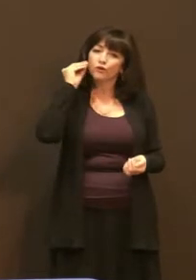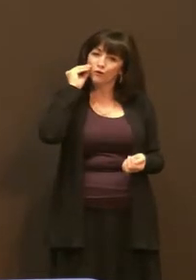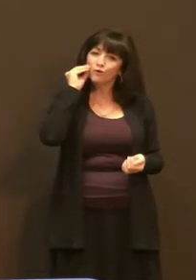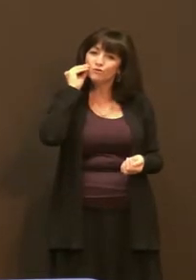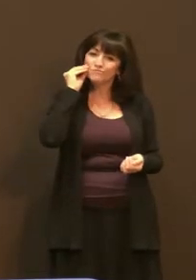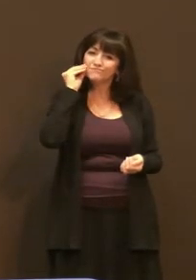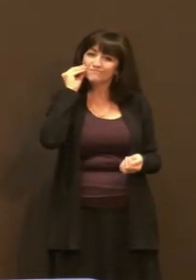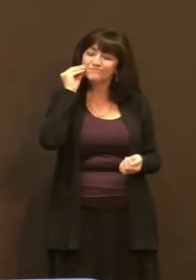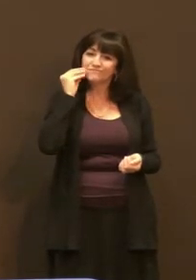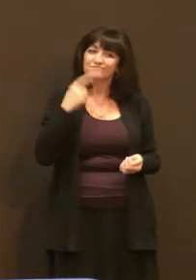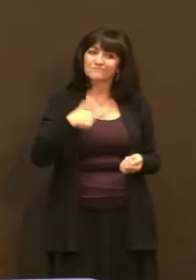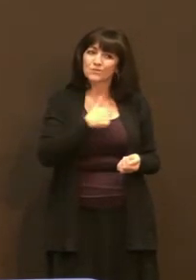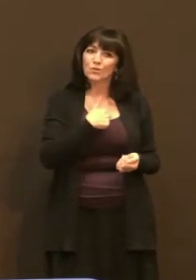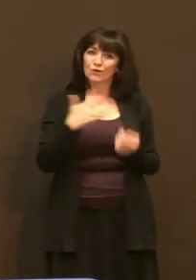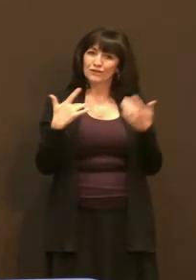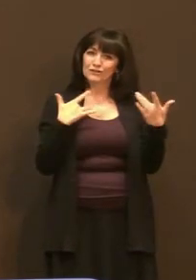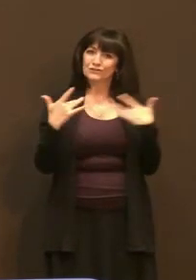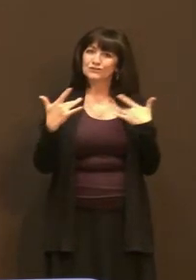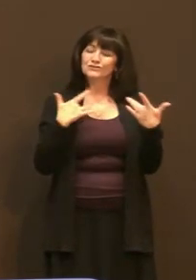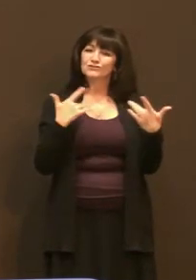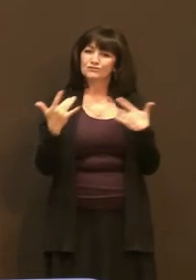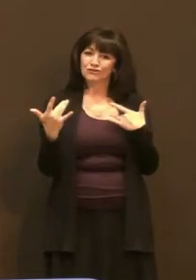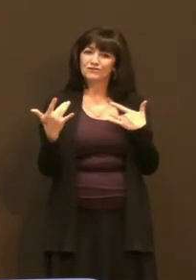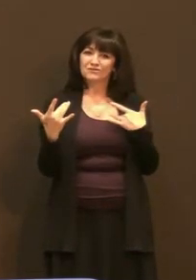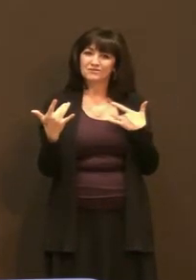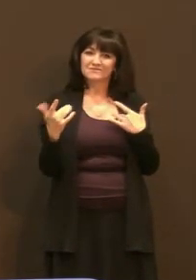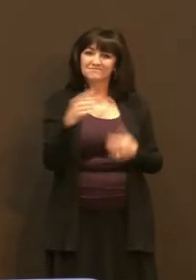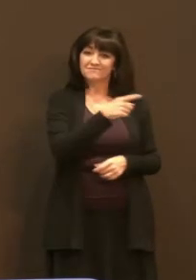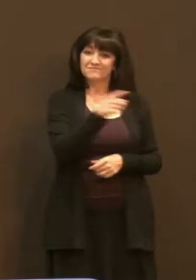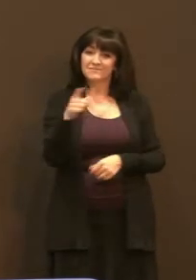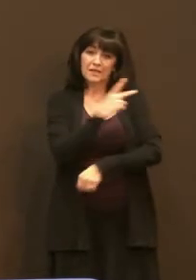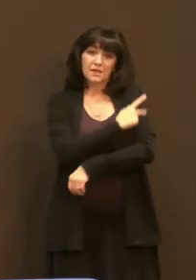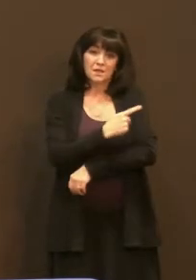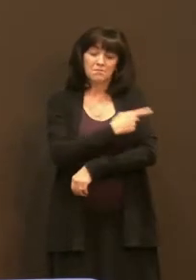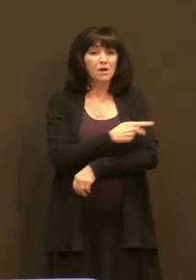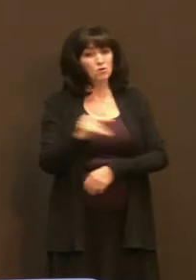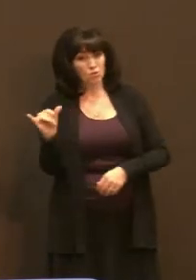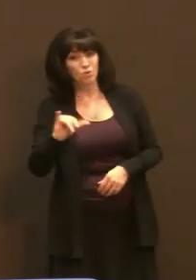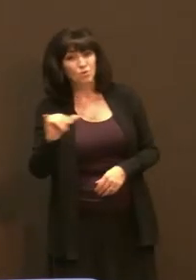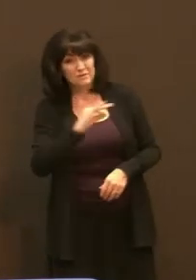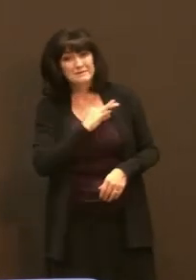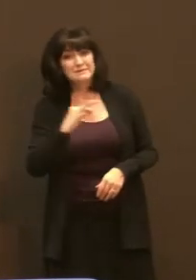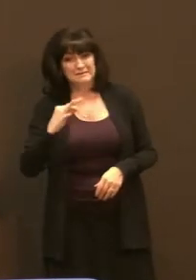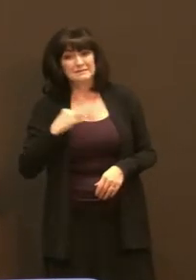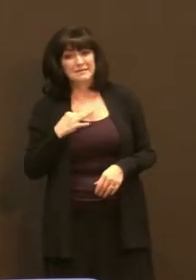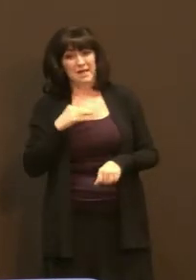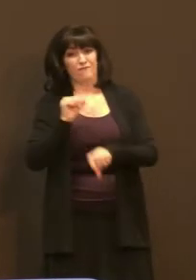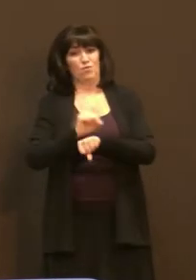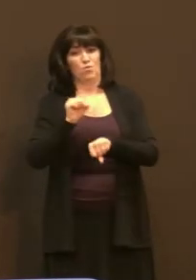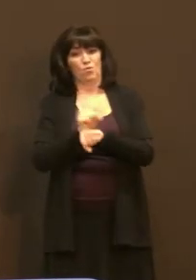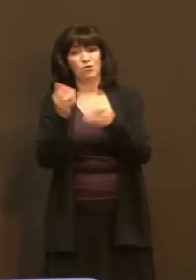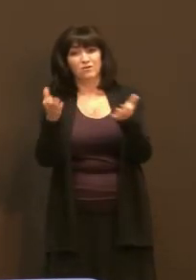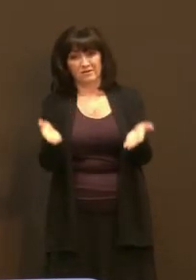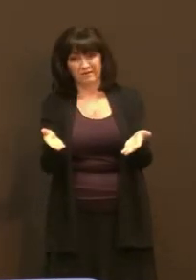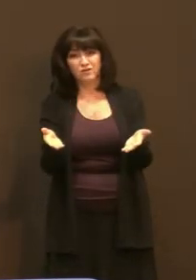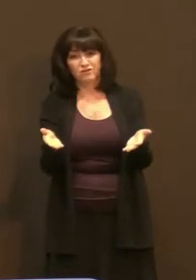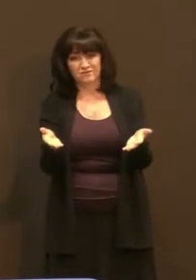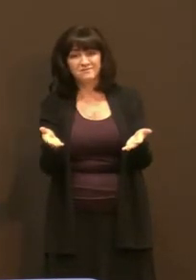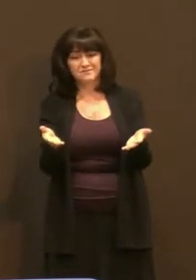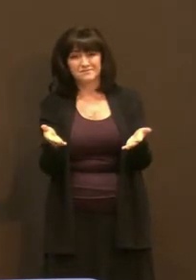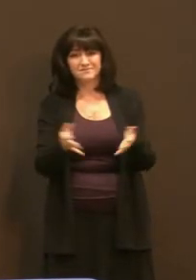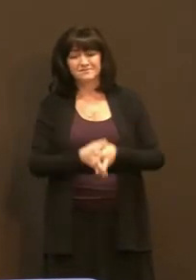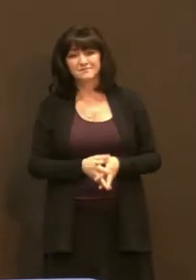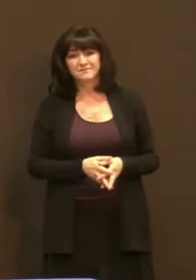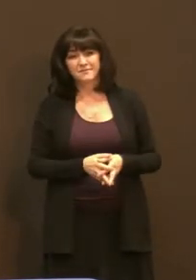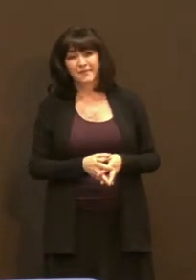be extremely concerned about the patients and the staff at our long-term care and licensed